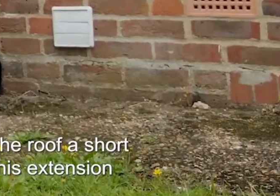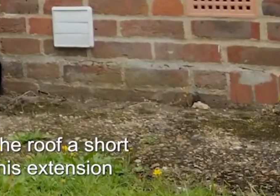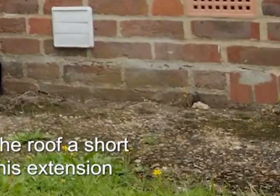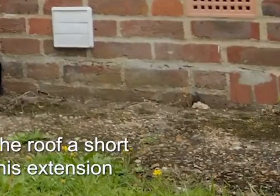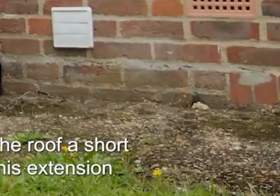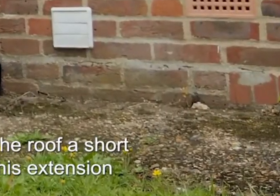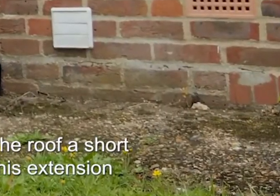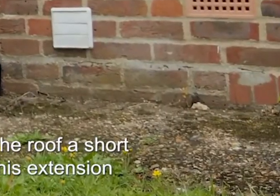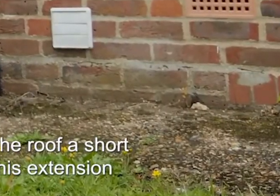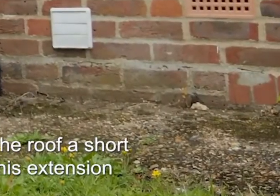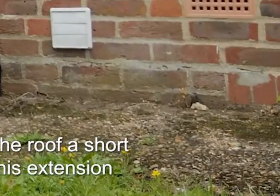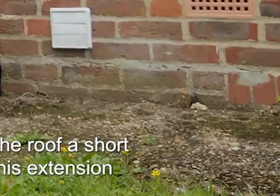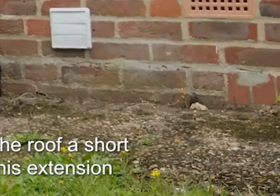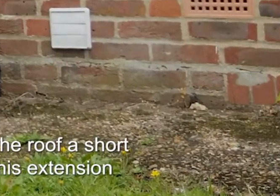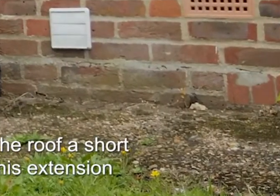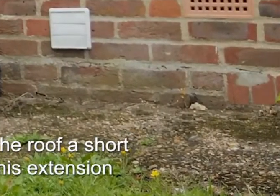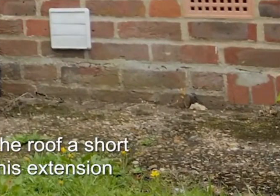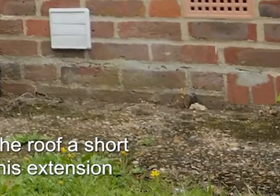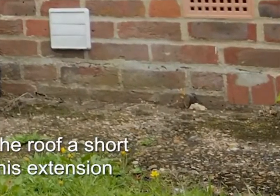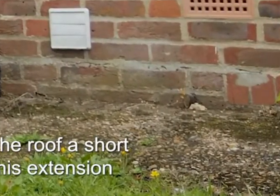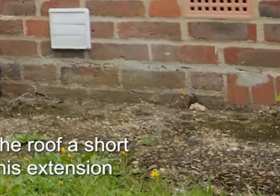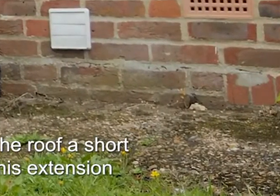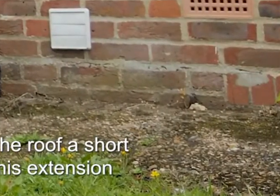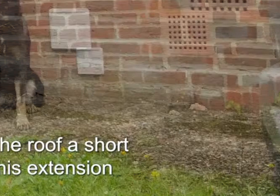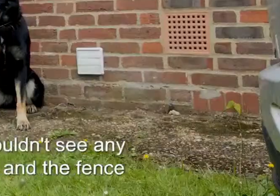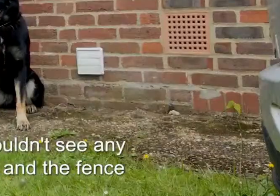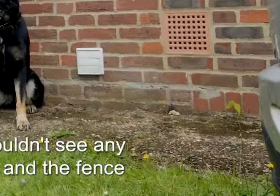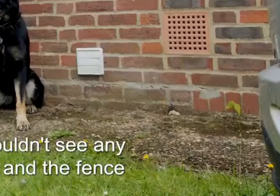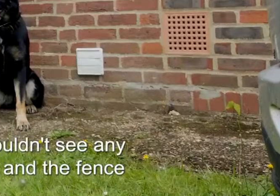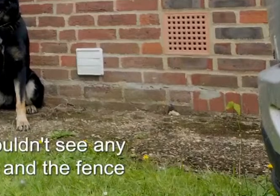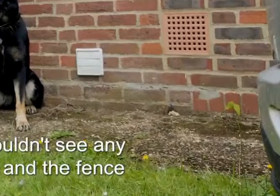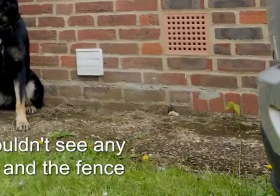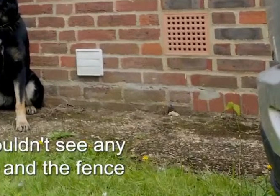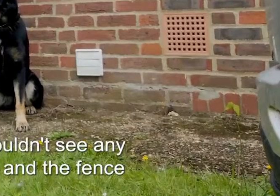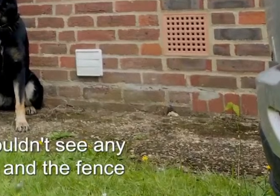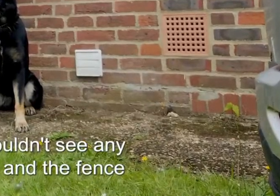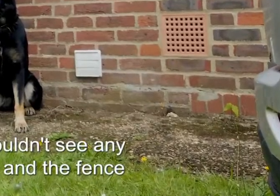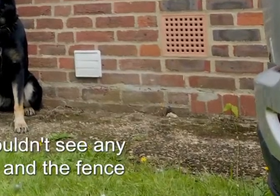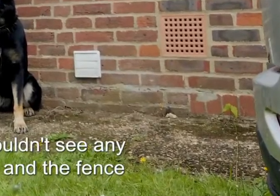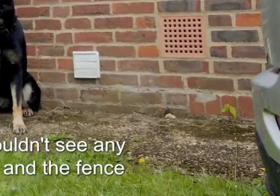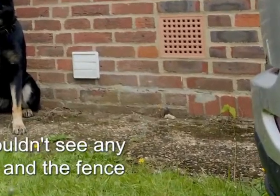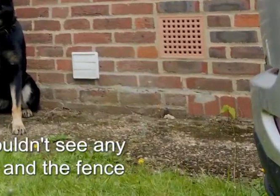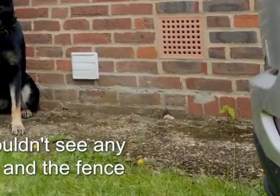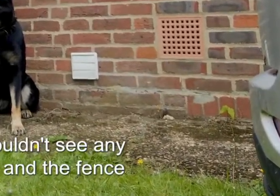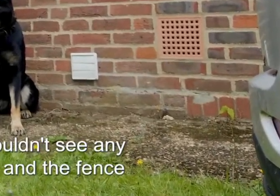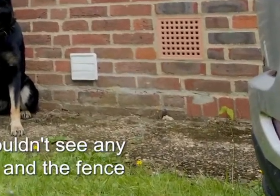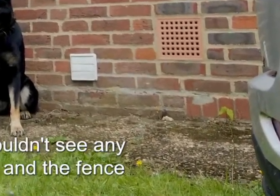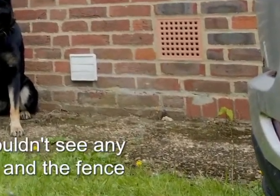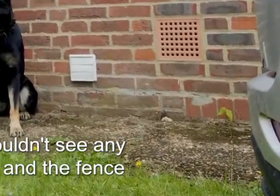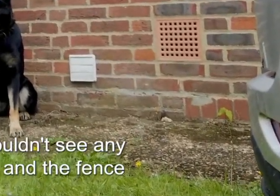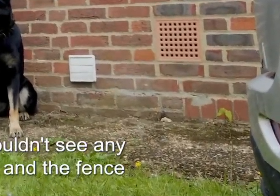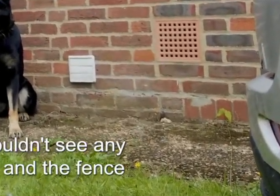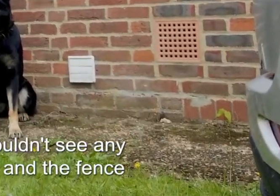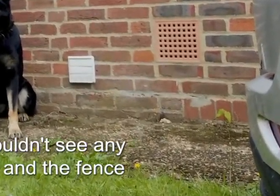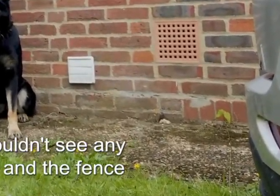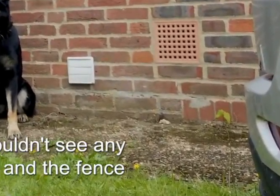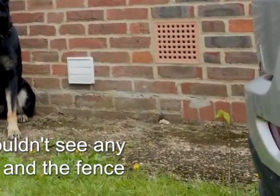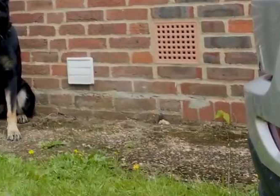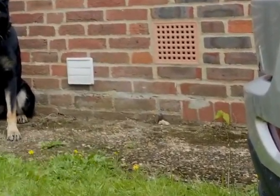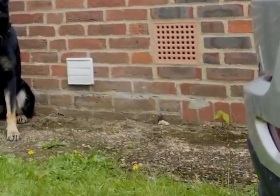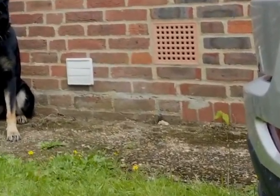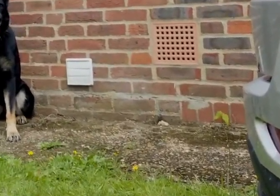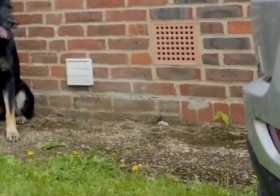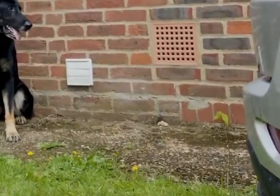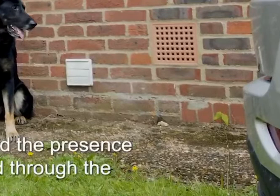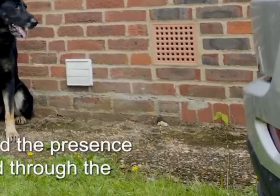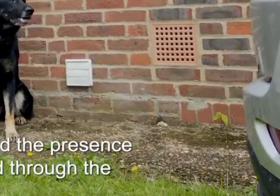later, she's gone up to this extension, and although you physically couldn't see any person between the extension and the